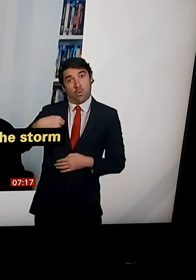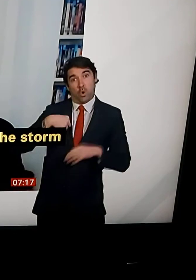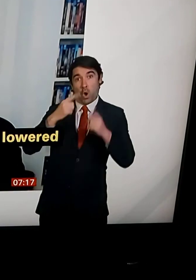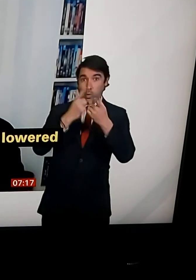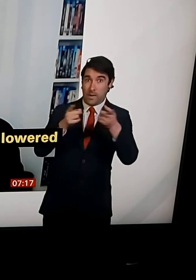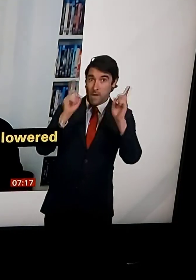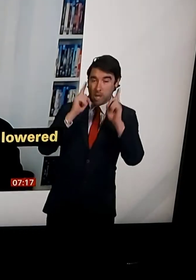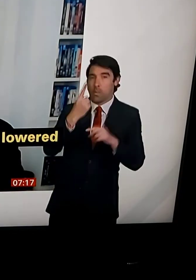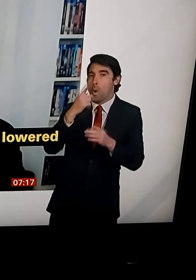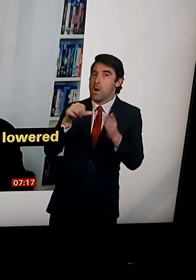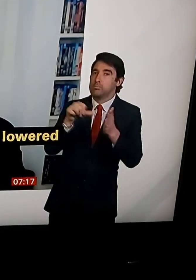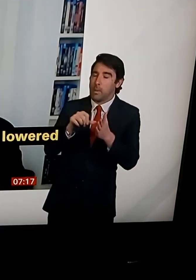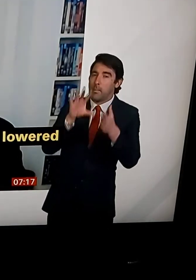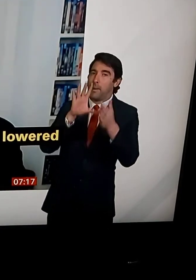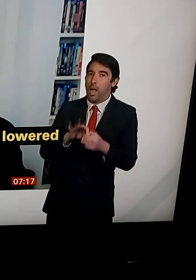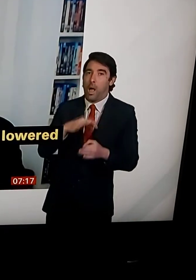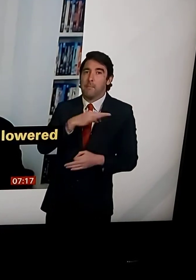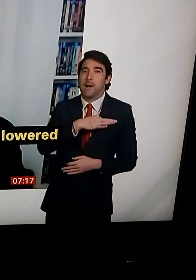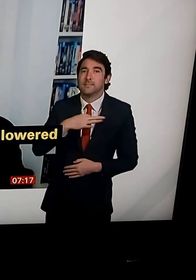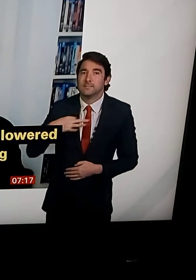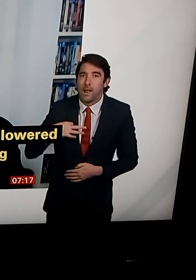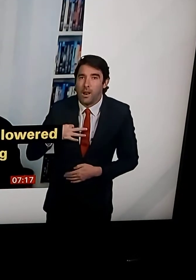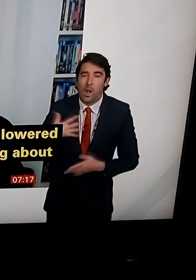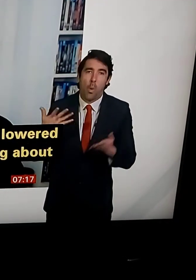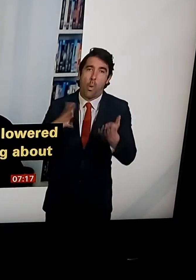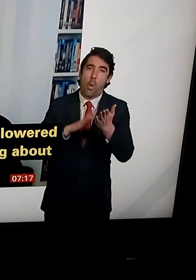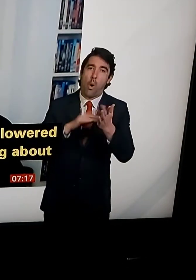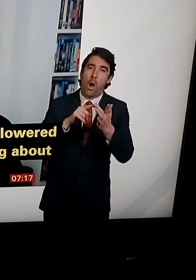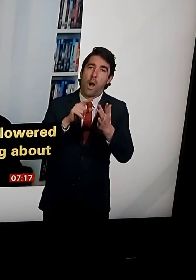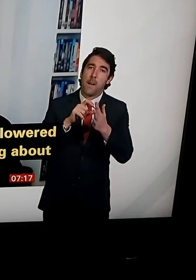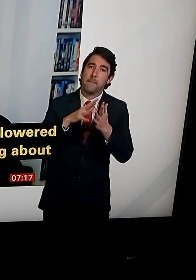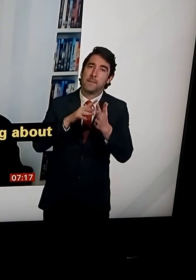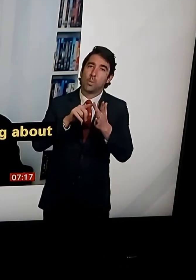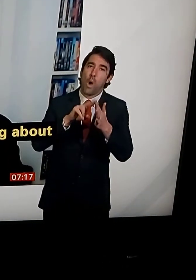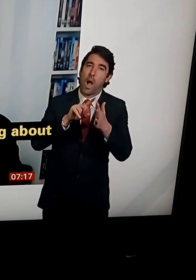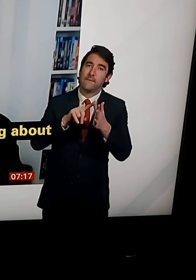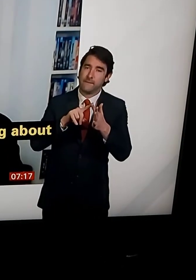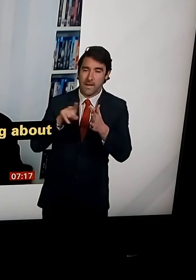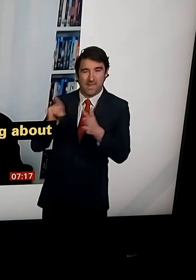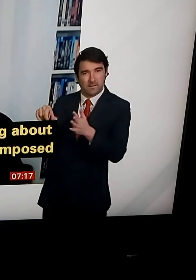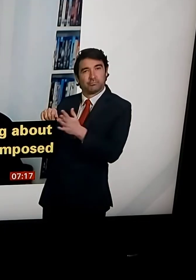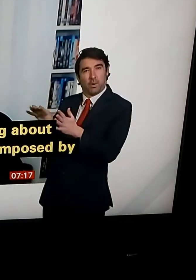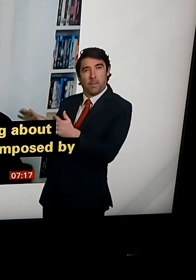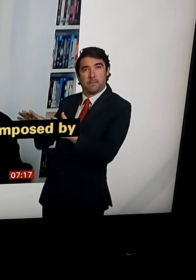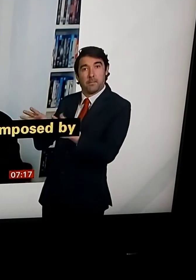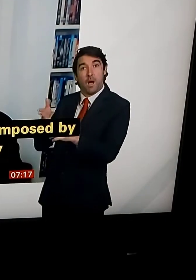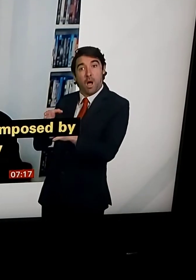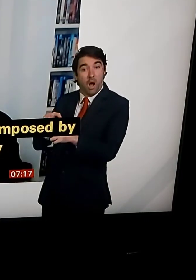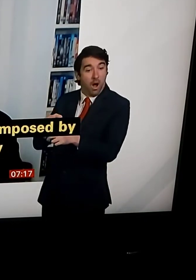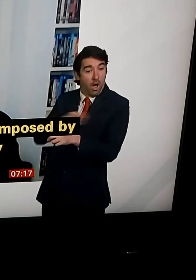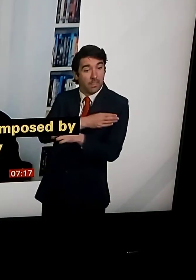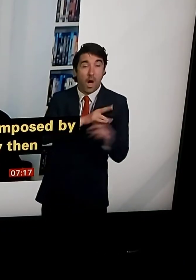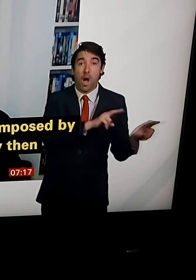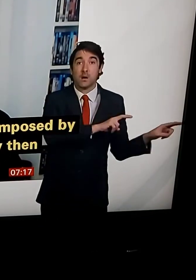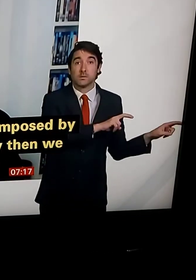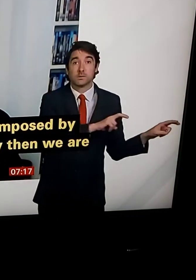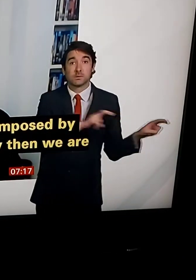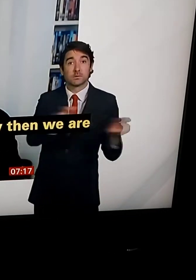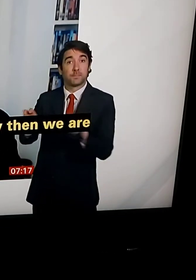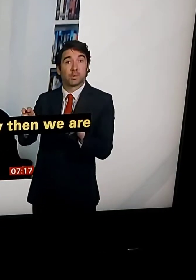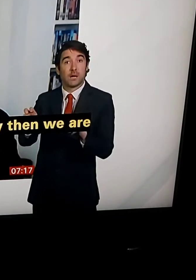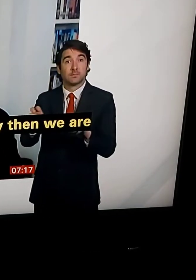tension that is imposed by government guidelines, then we're open. And, I'd be delighted to hear from people actually on live chat,